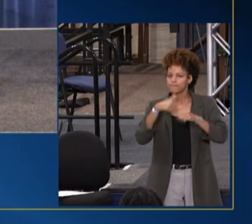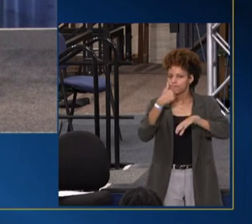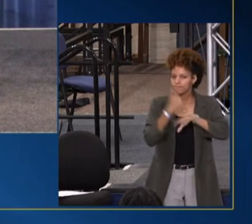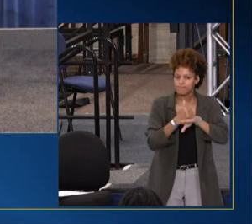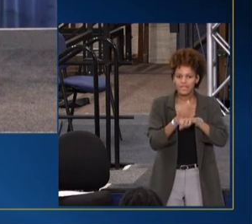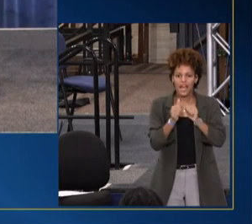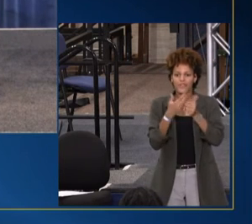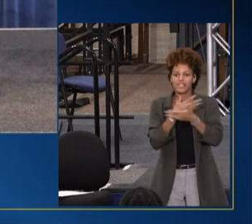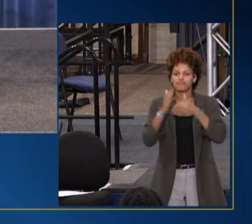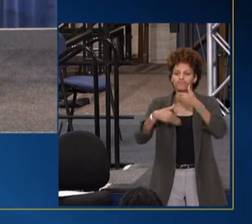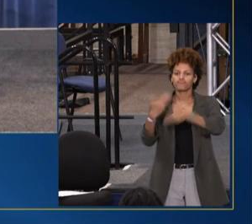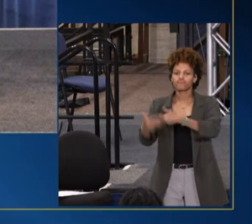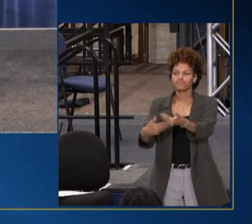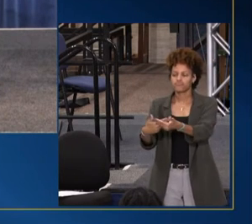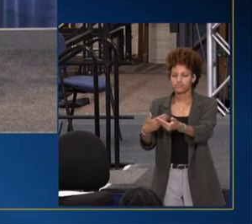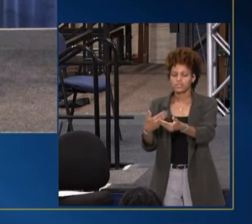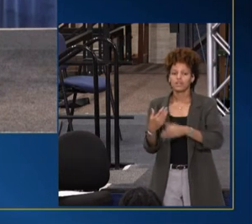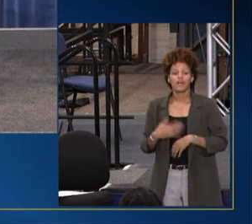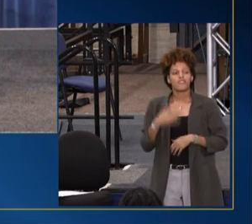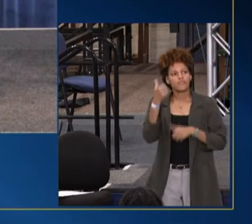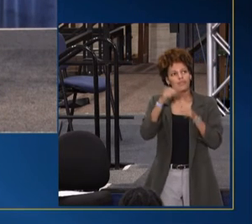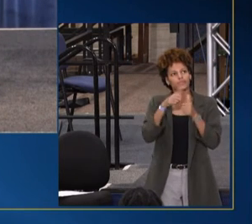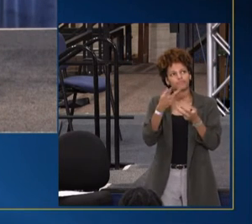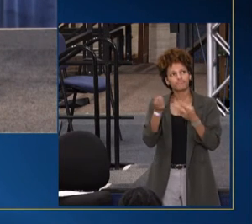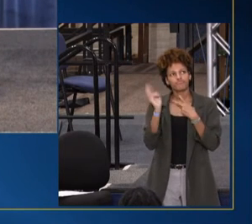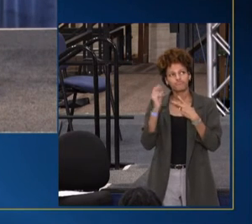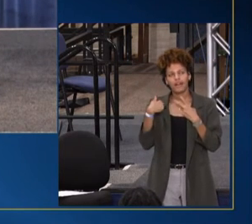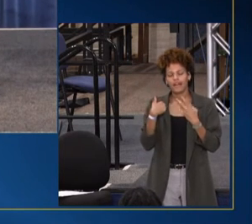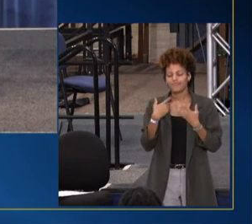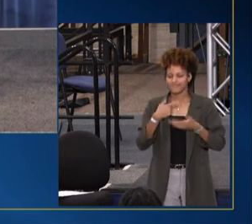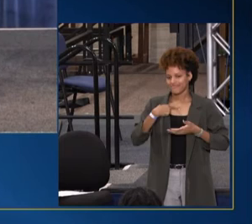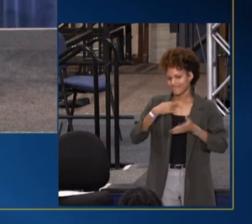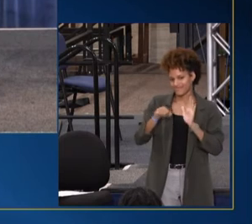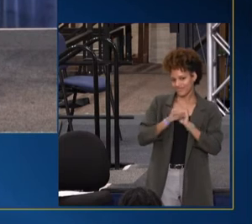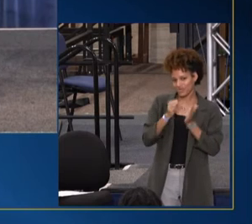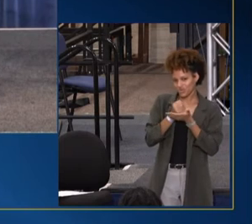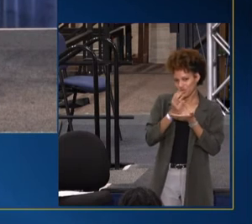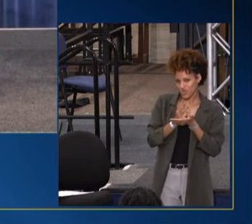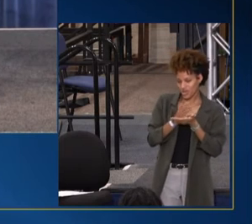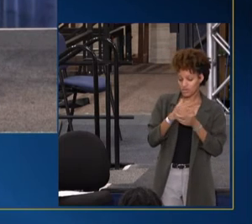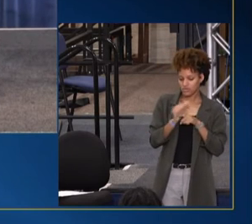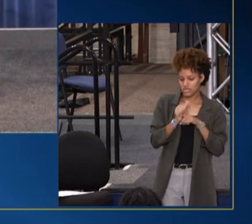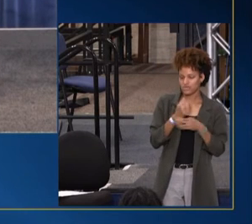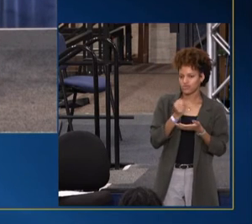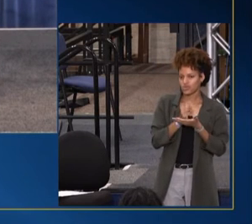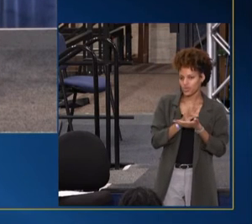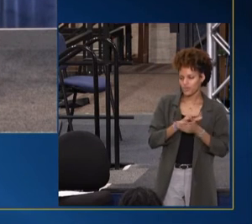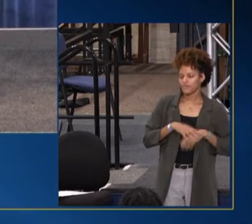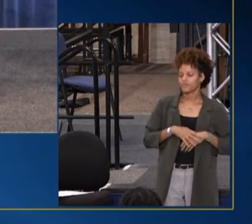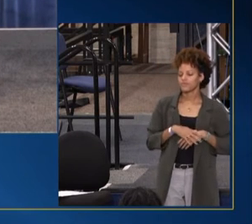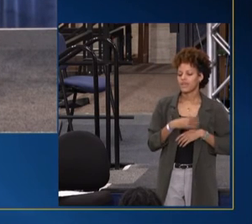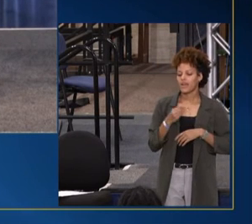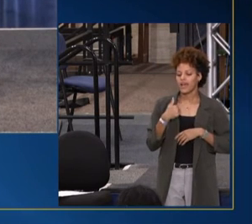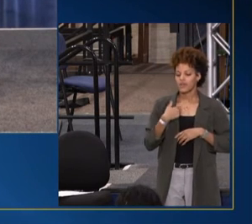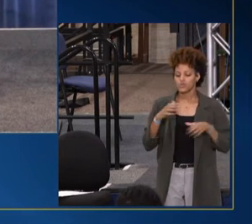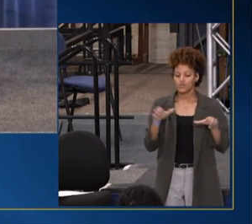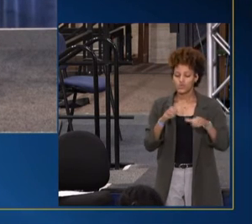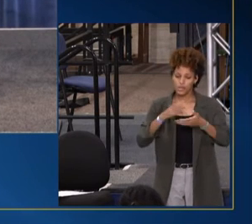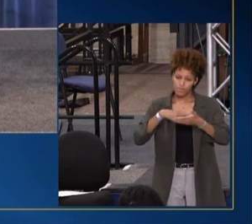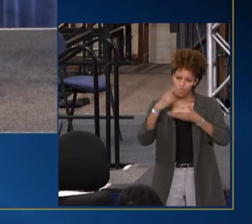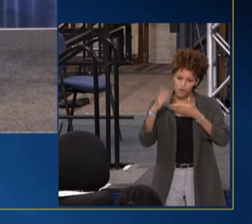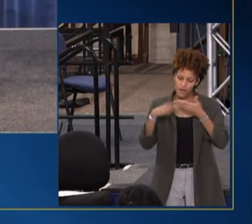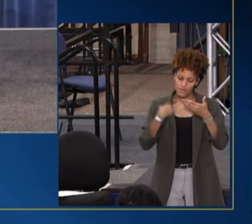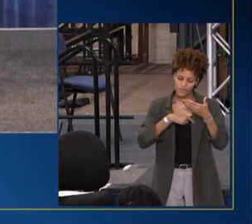rolled out. I remember once I'm a social worker by training, and I was doing a program. We